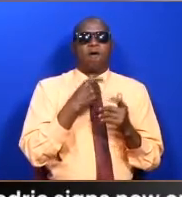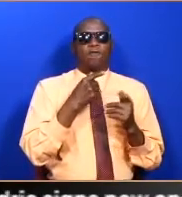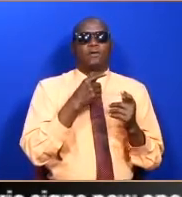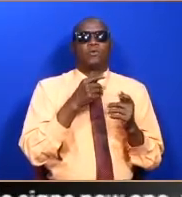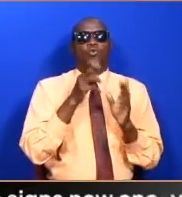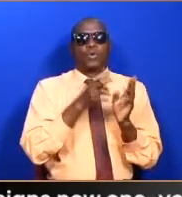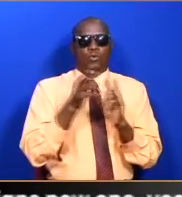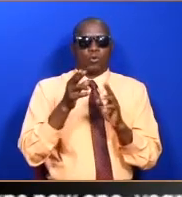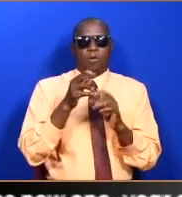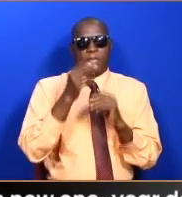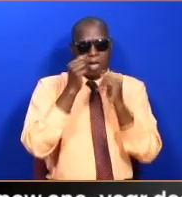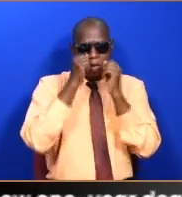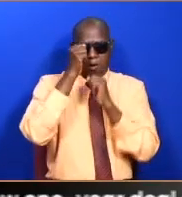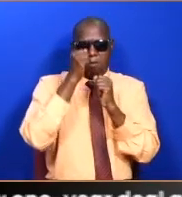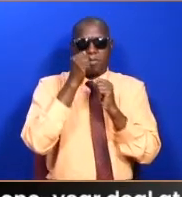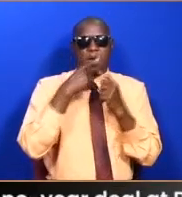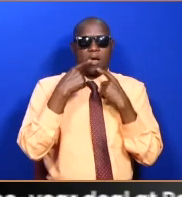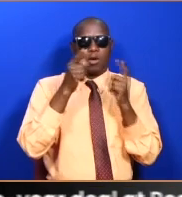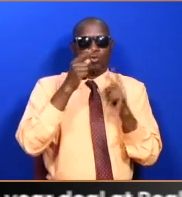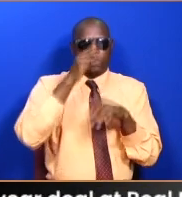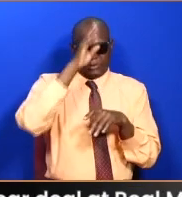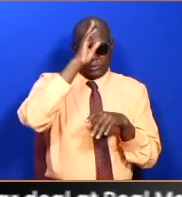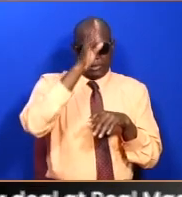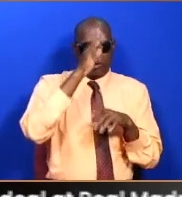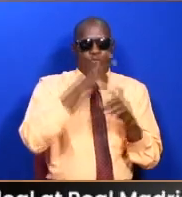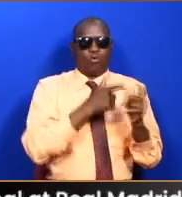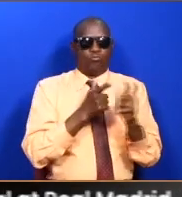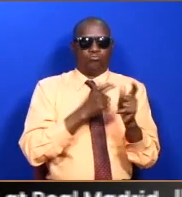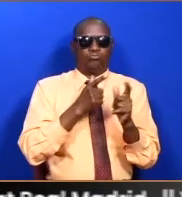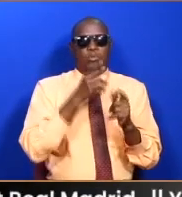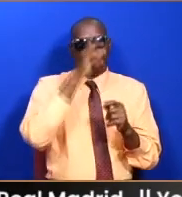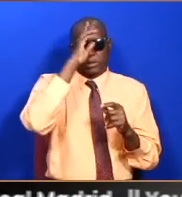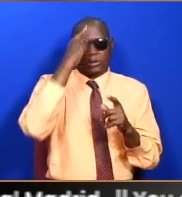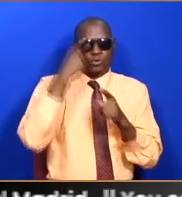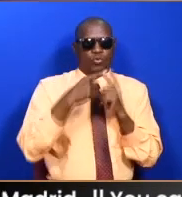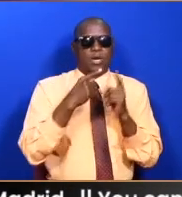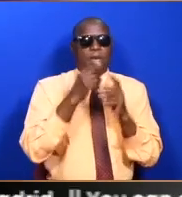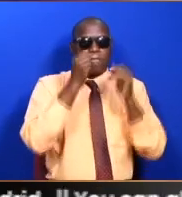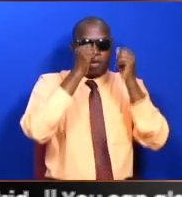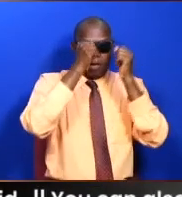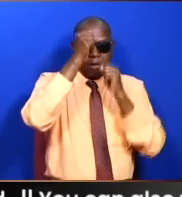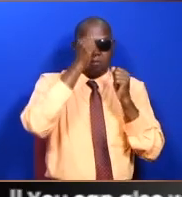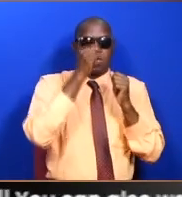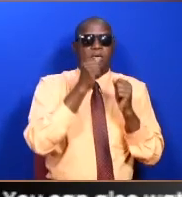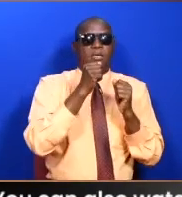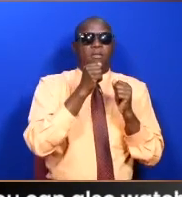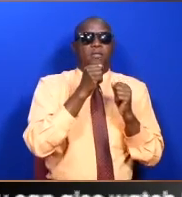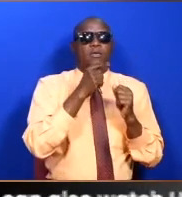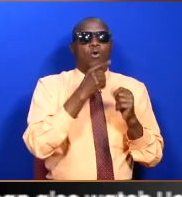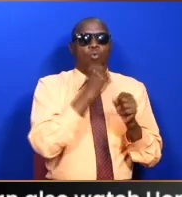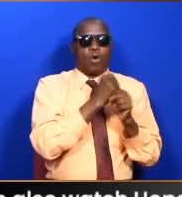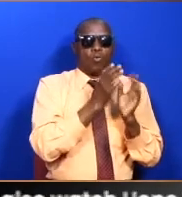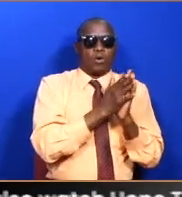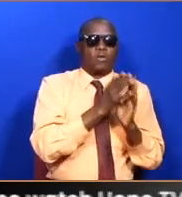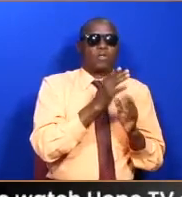army, announced on Sunday a victory in the battle for the police headquarters. While army forces loyal to Burhan swear to recapture the